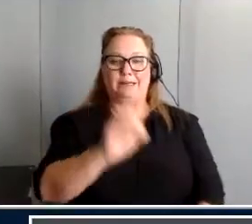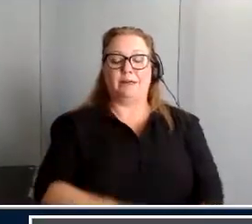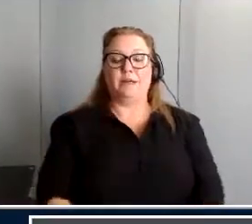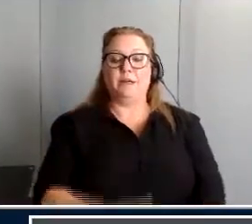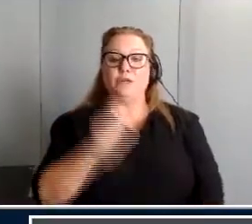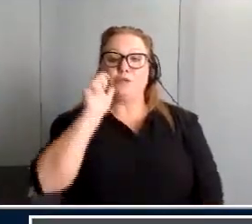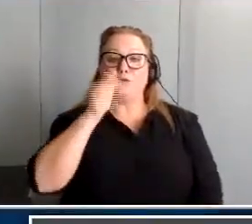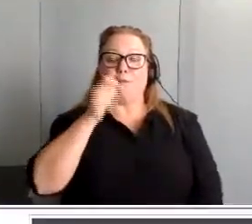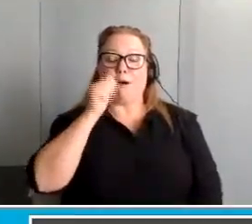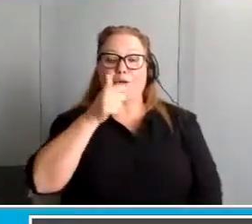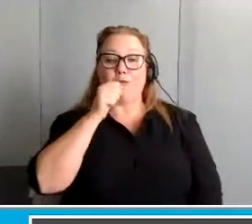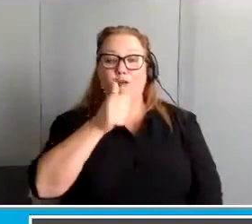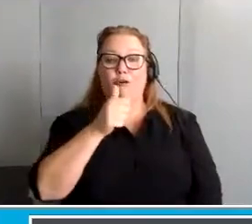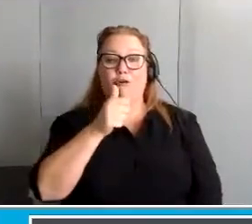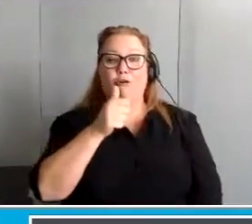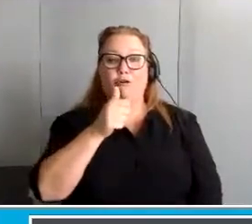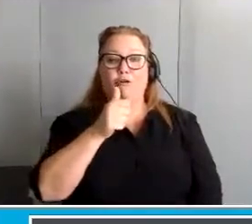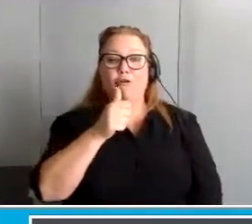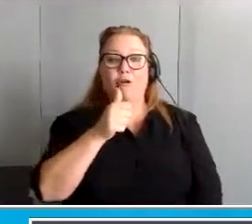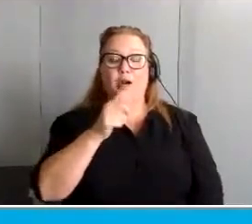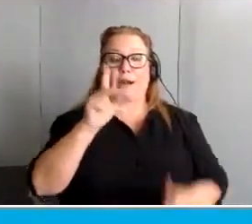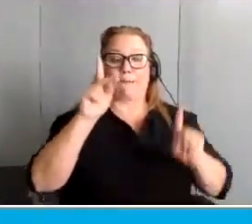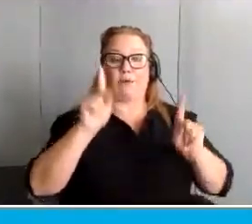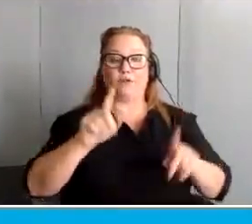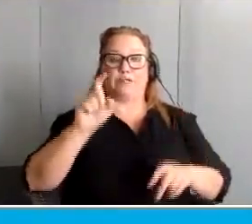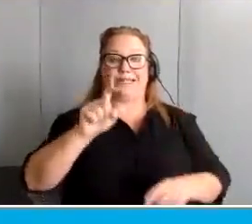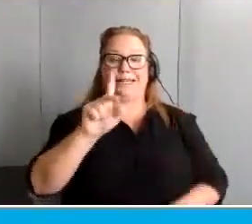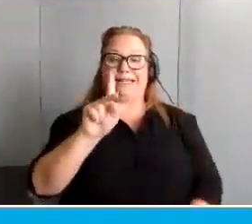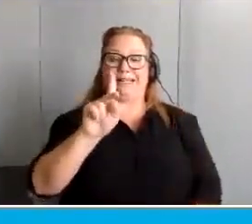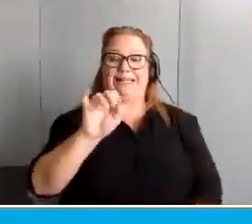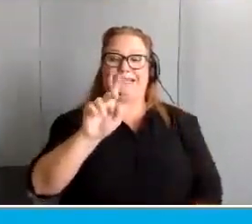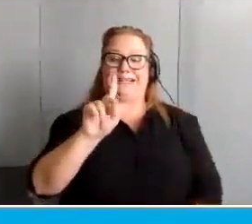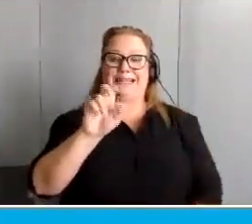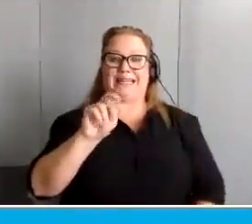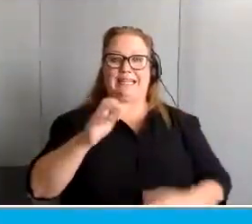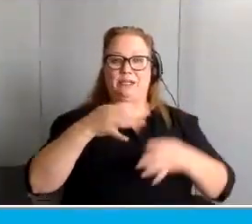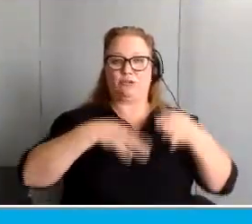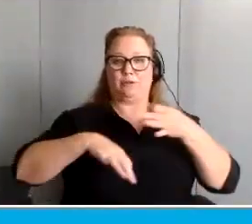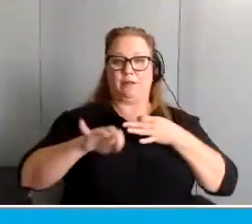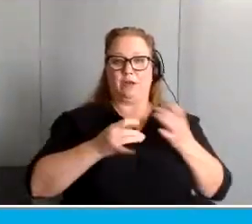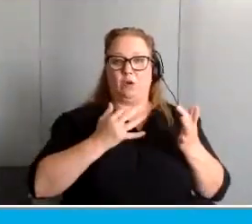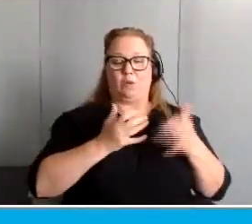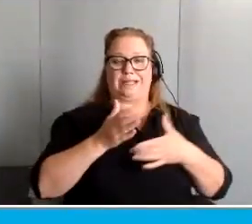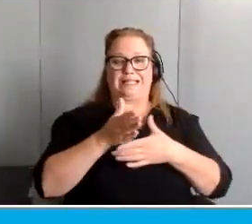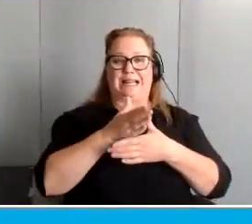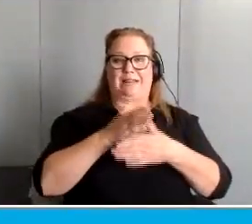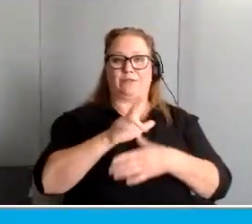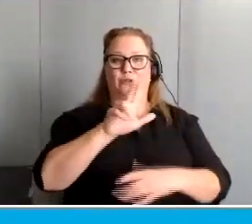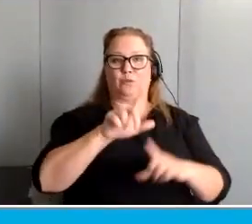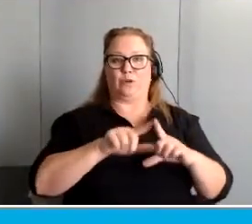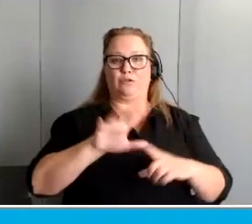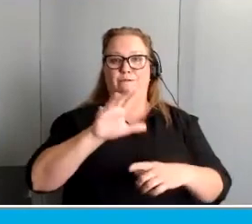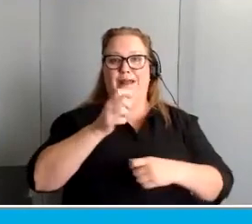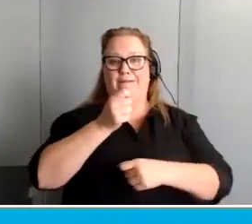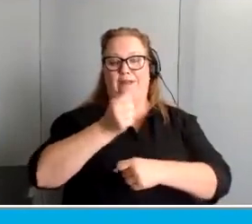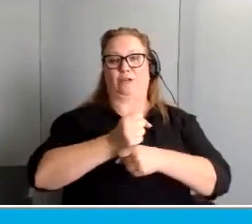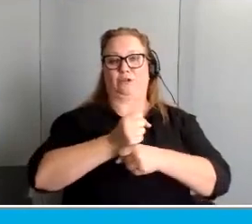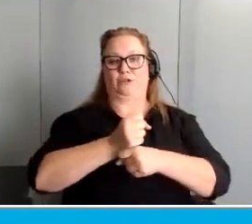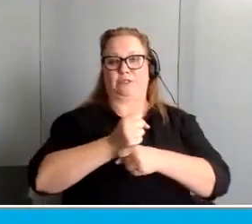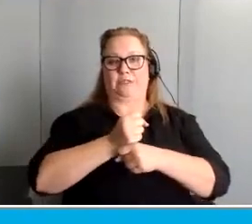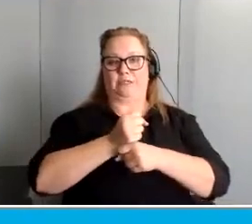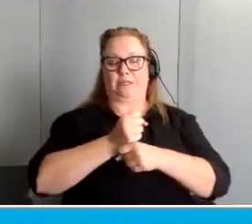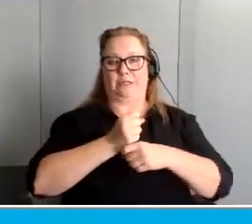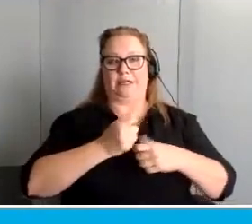on the Morning Medical Update. A person needing a kidney transplant waits on average 3 to 5 years, but living